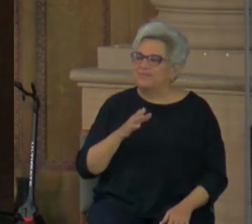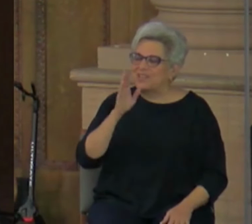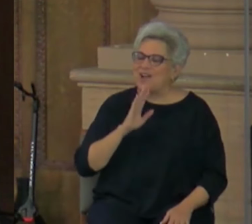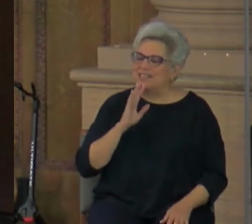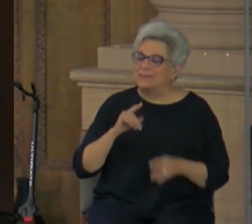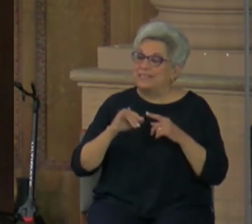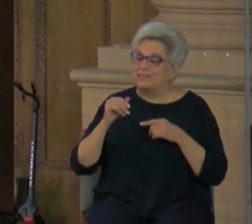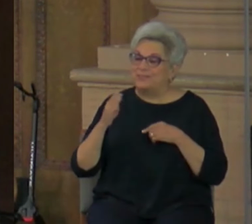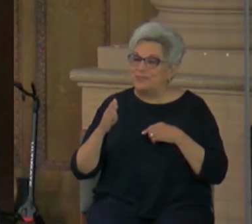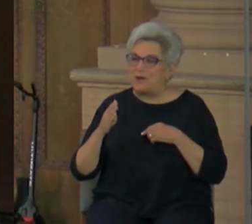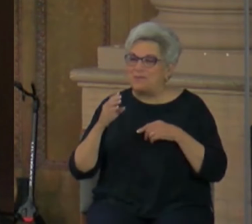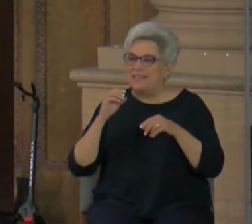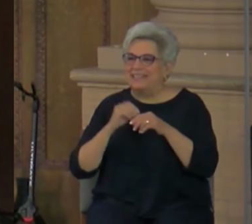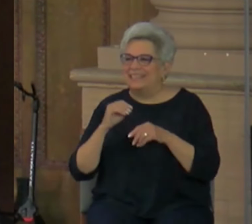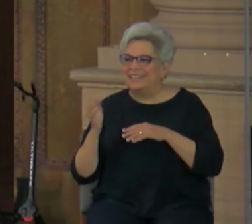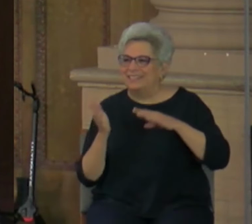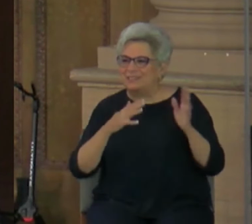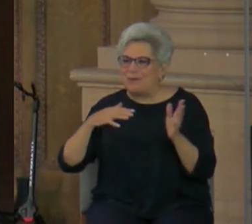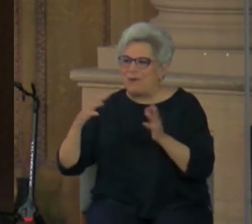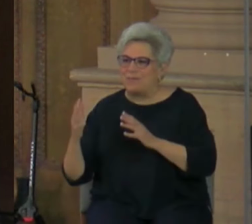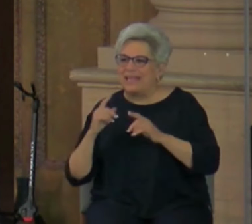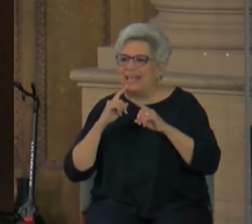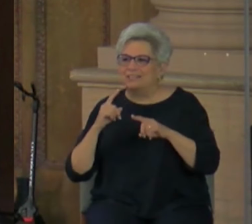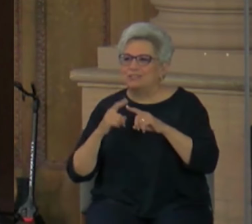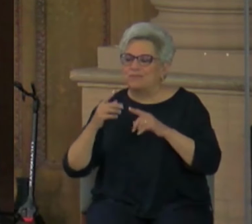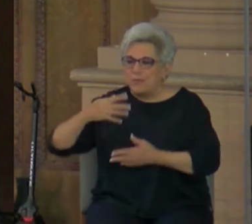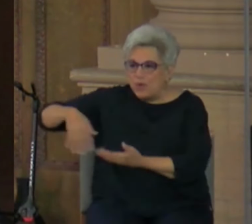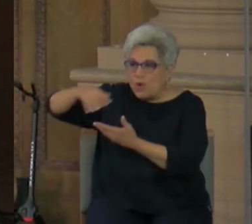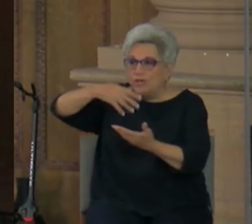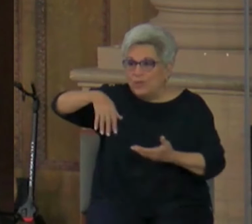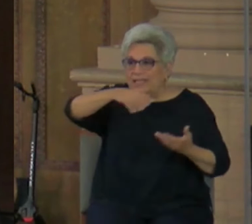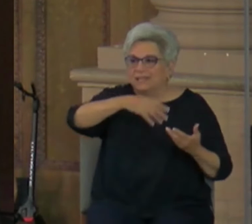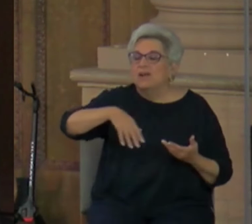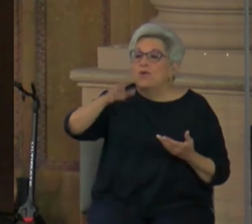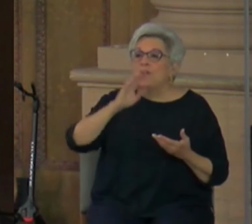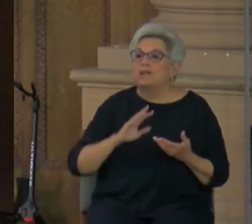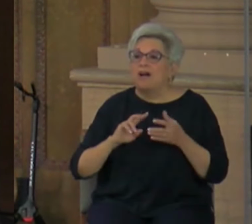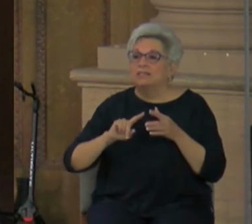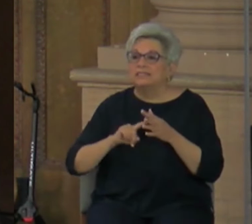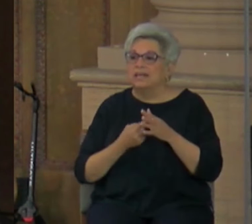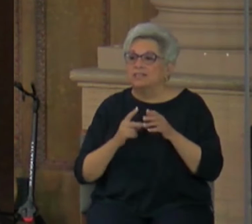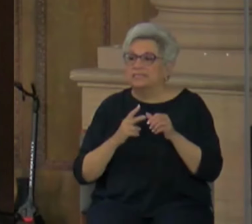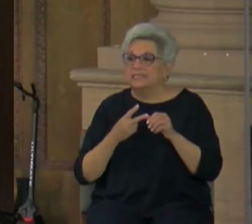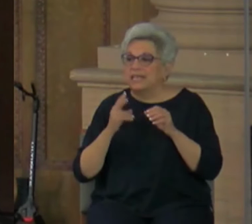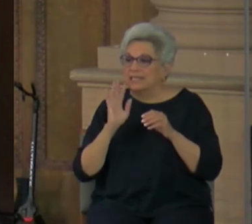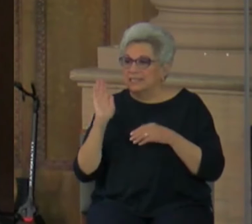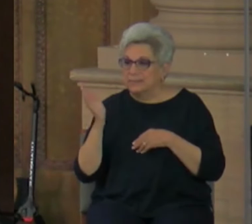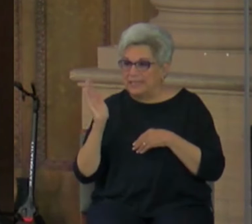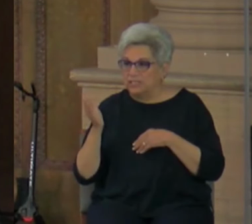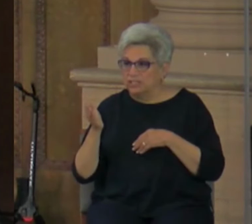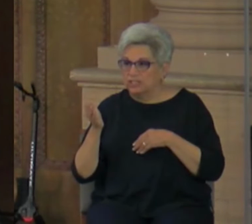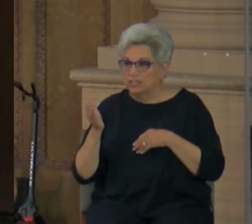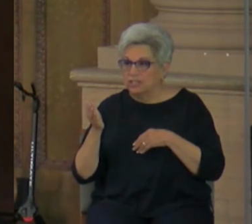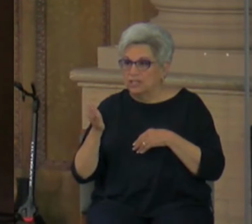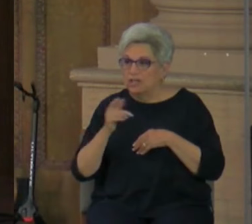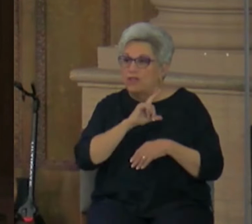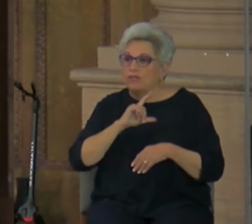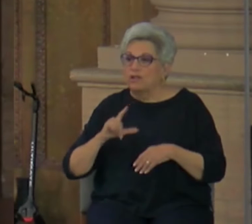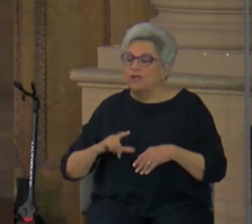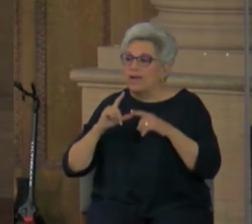Lord answered Job out of the whirlwind." Job 40, verse 6, when God starts his second speech, same thing. "The Lord answered Job out of the